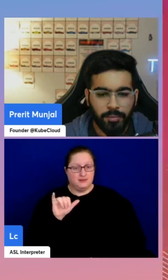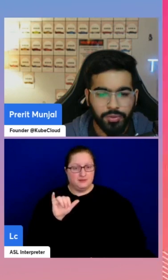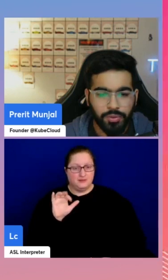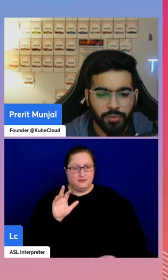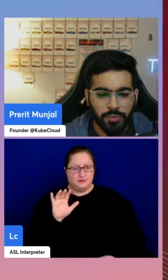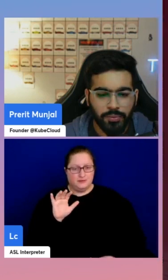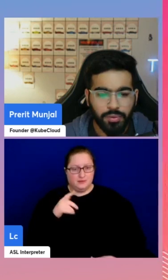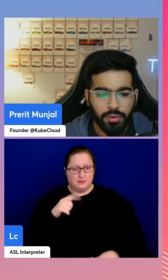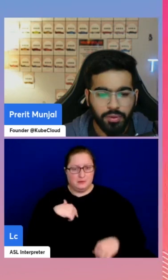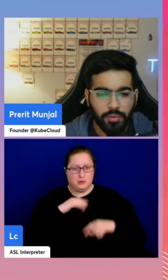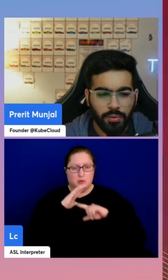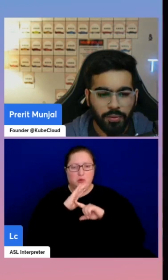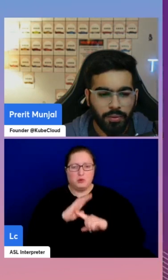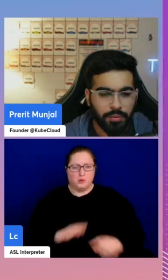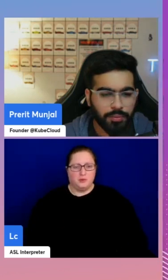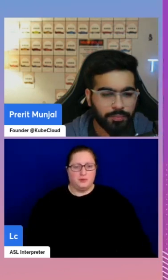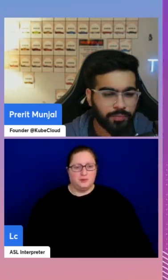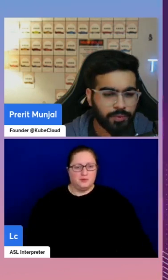Let me show you.